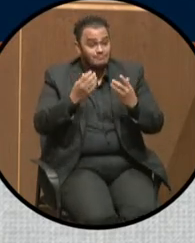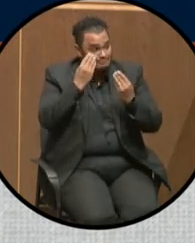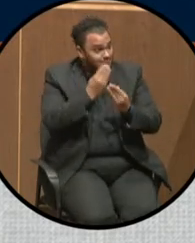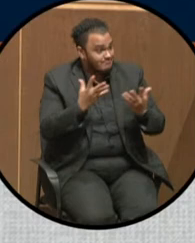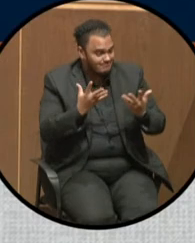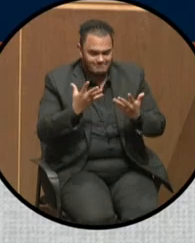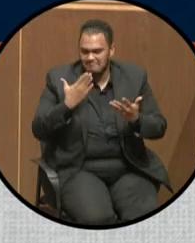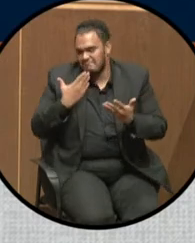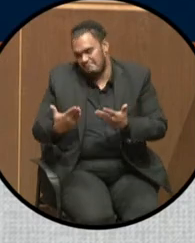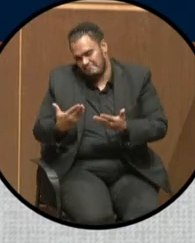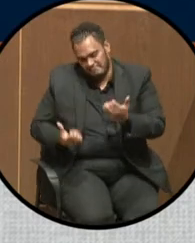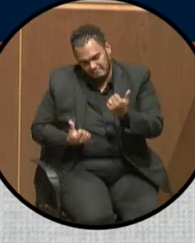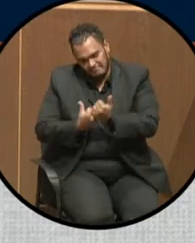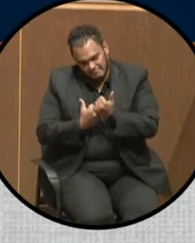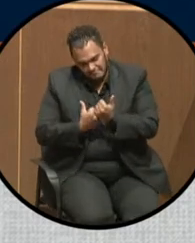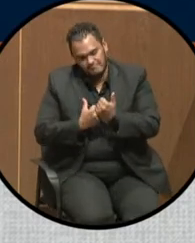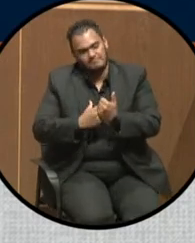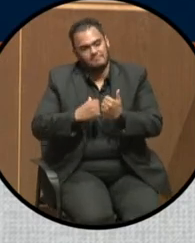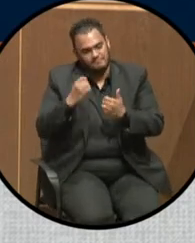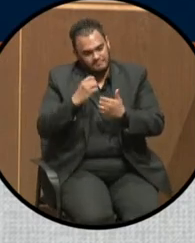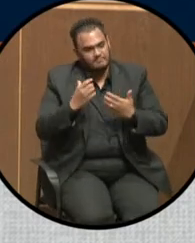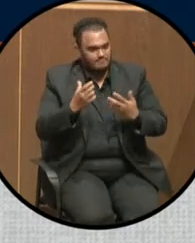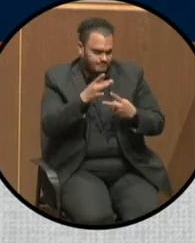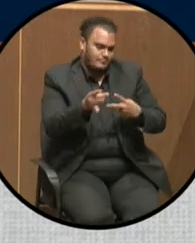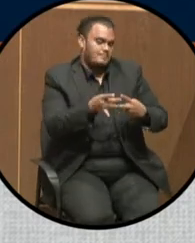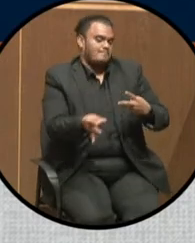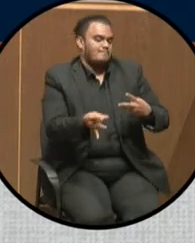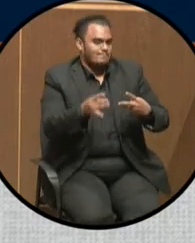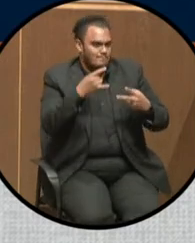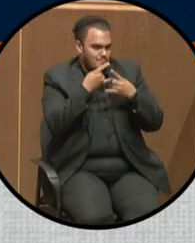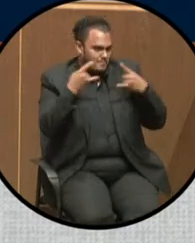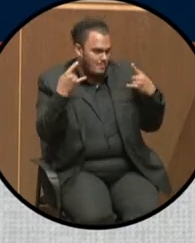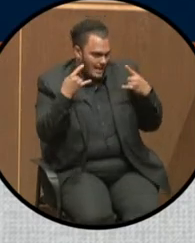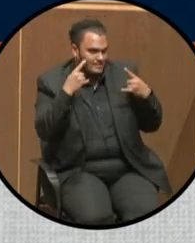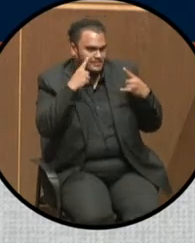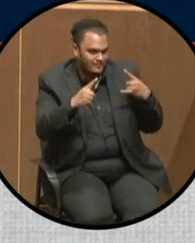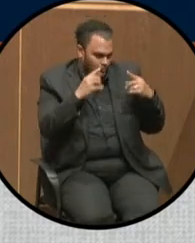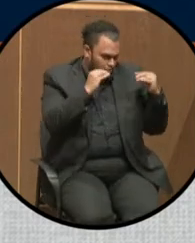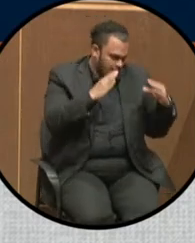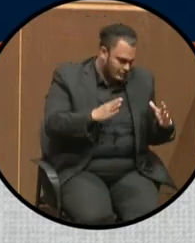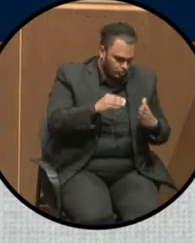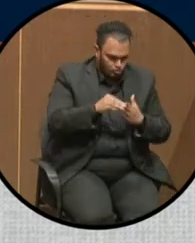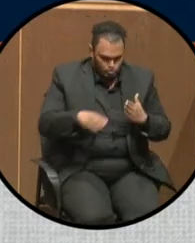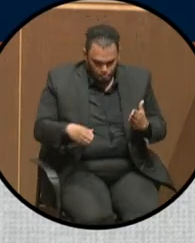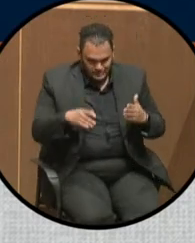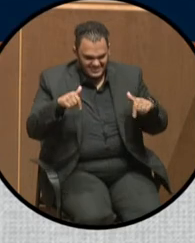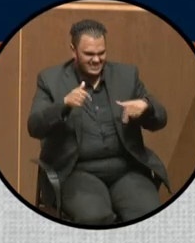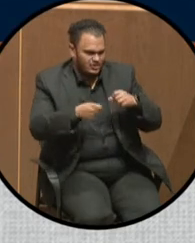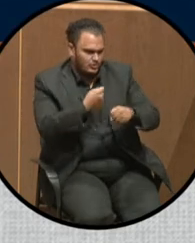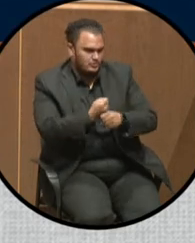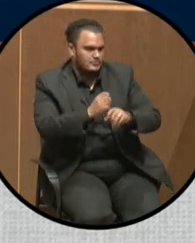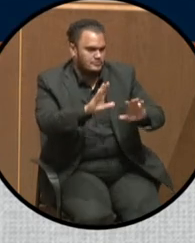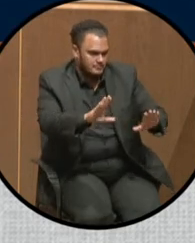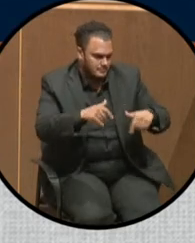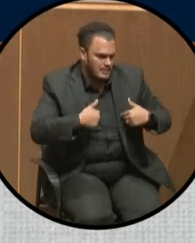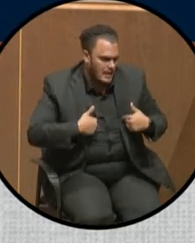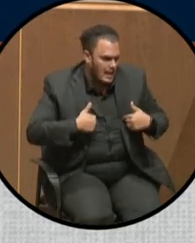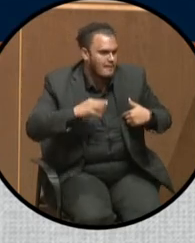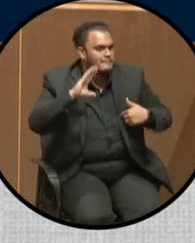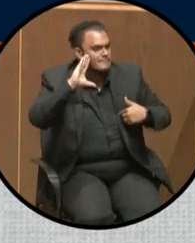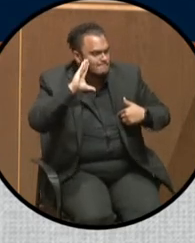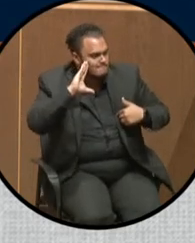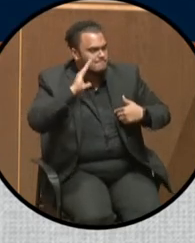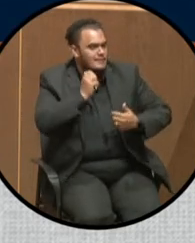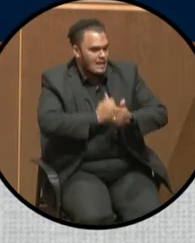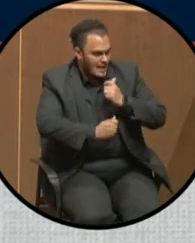for students and teachers next year, and I look forward to finalizing this today. Here's the thing. I've been listening to everyone, and